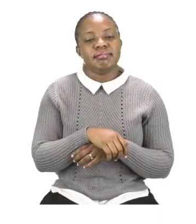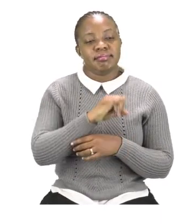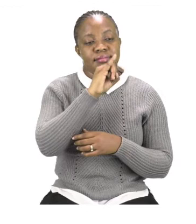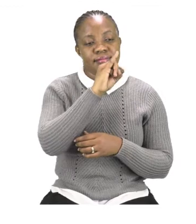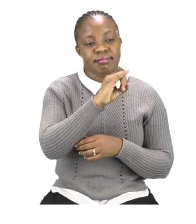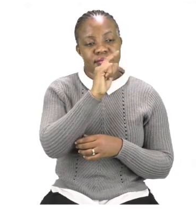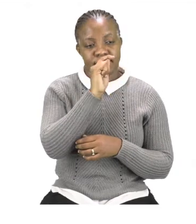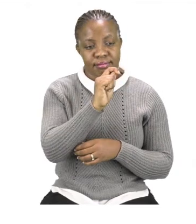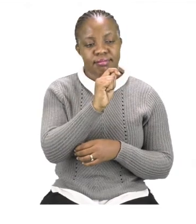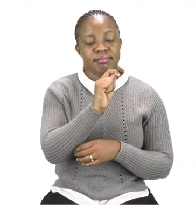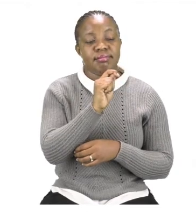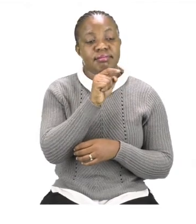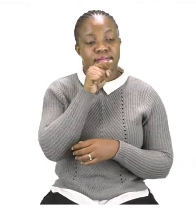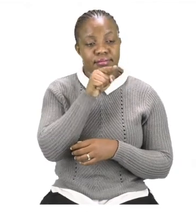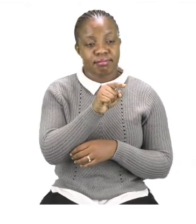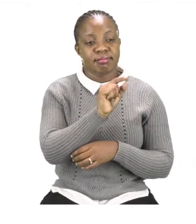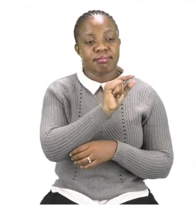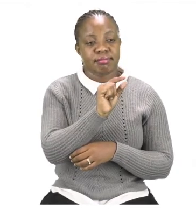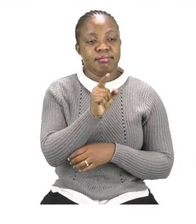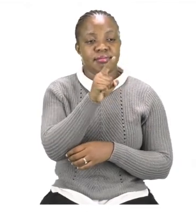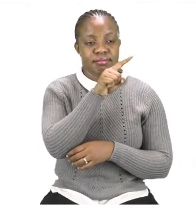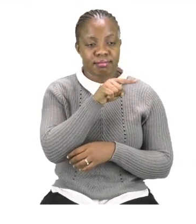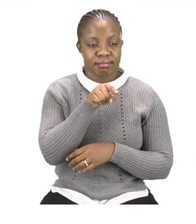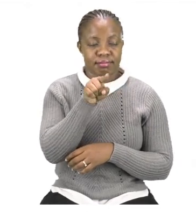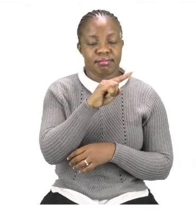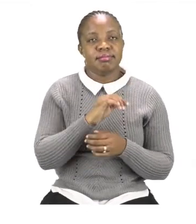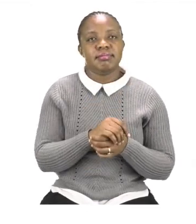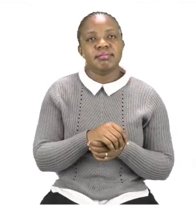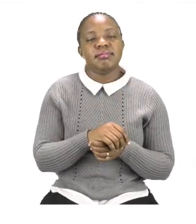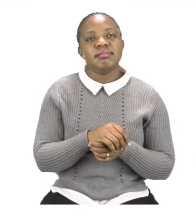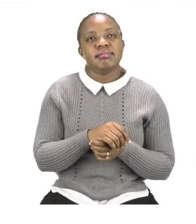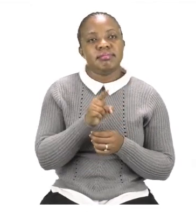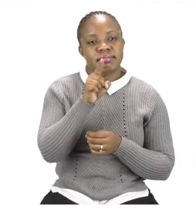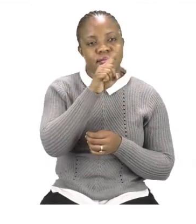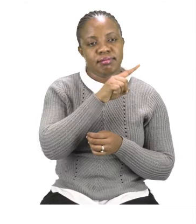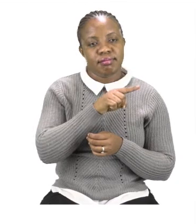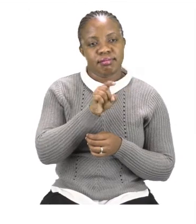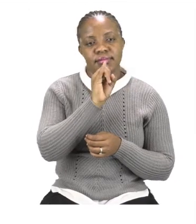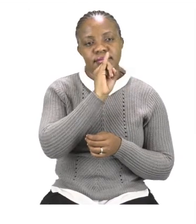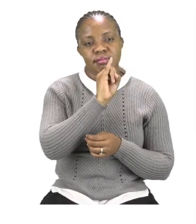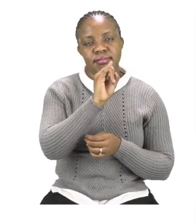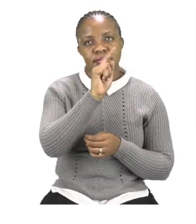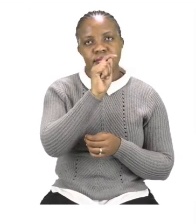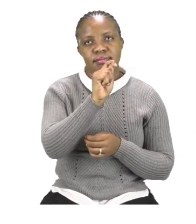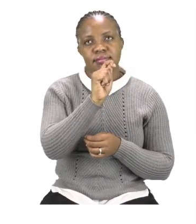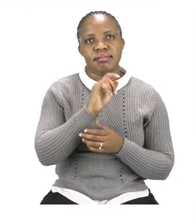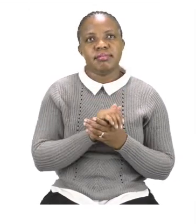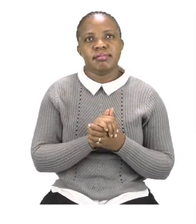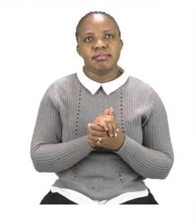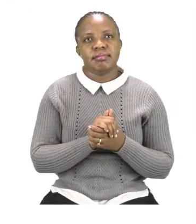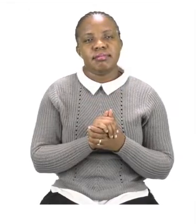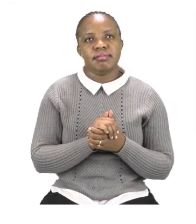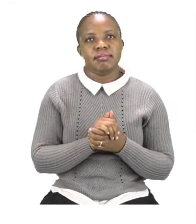correct, well done. Please circle the word it. The rest of the